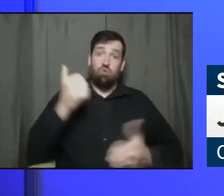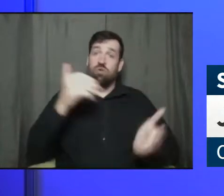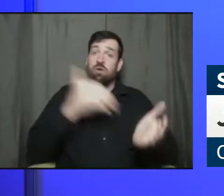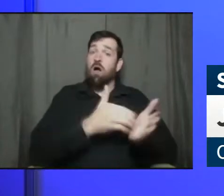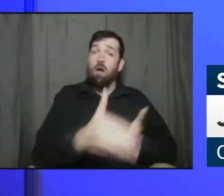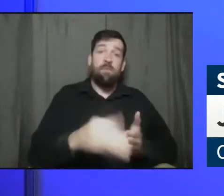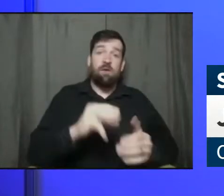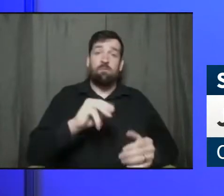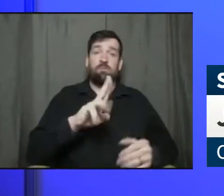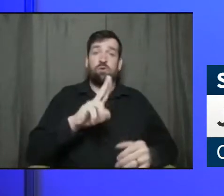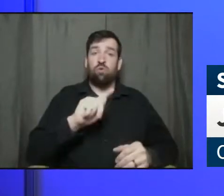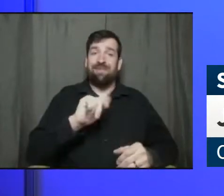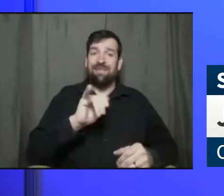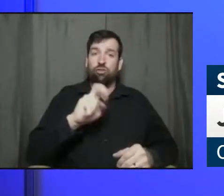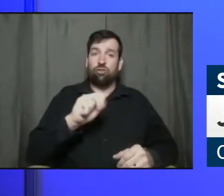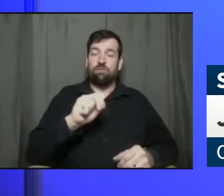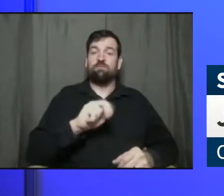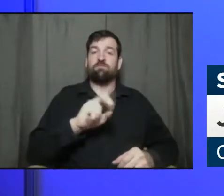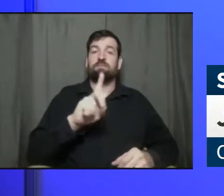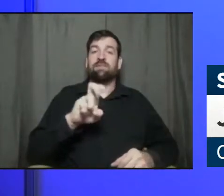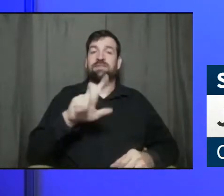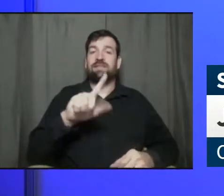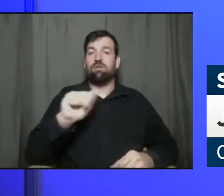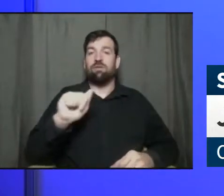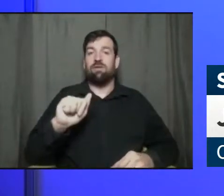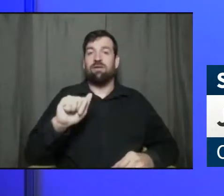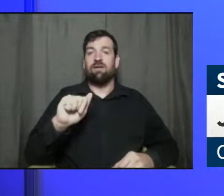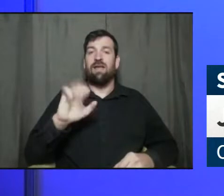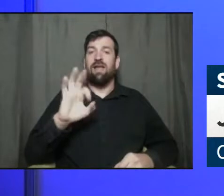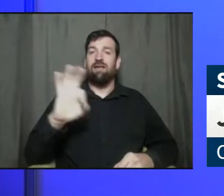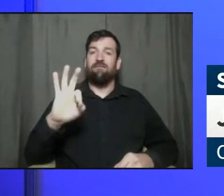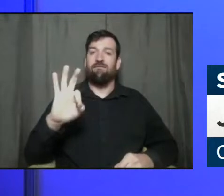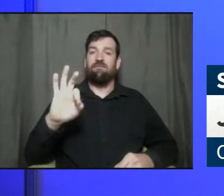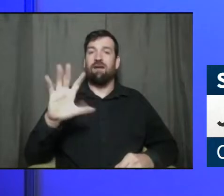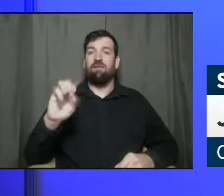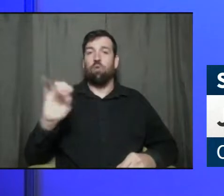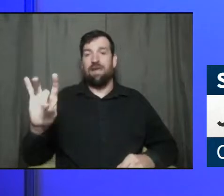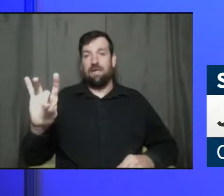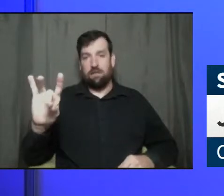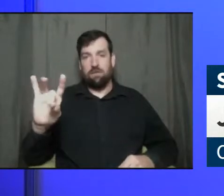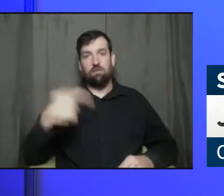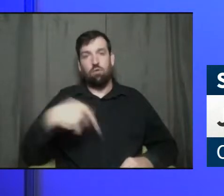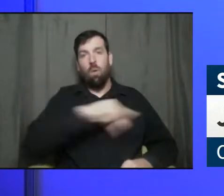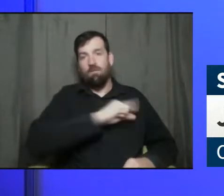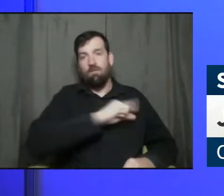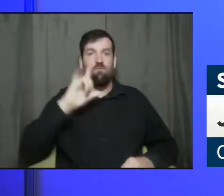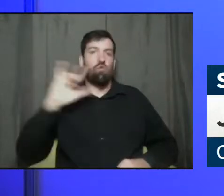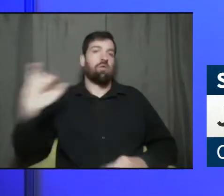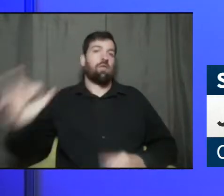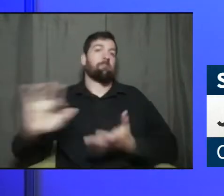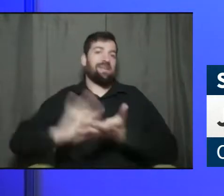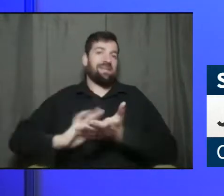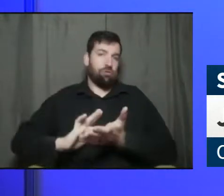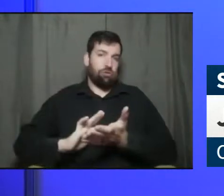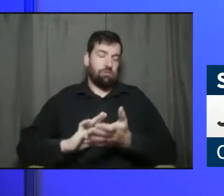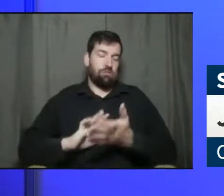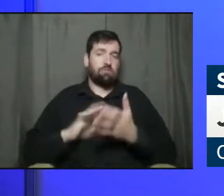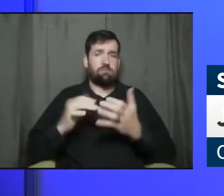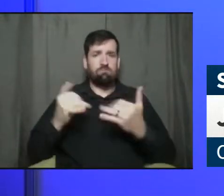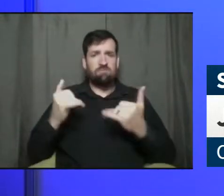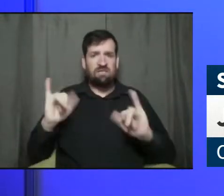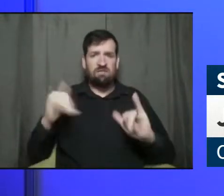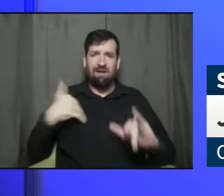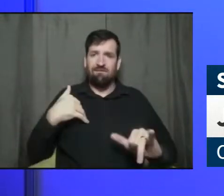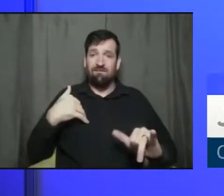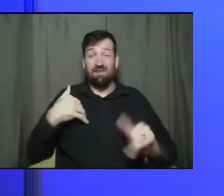Delta F508 mutation, are the primary people that qualify for that medication. So we still have